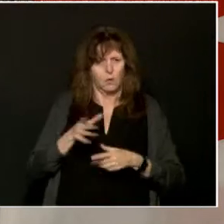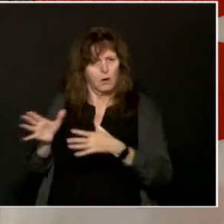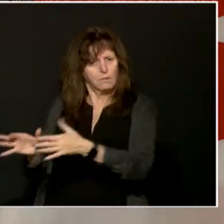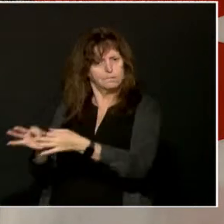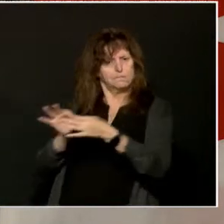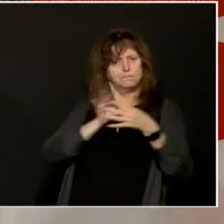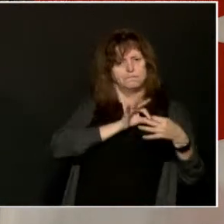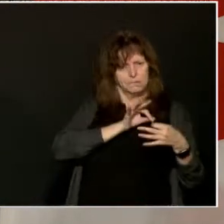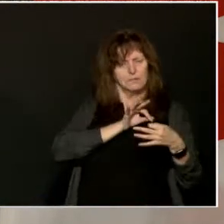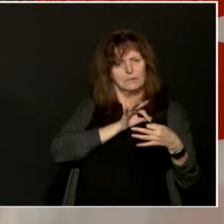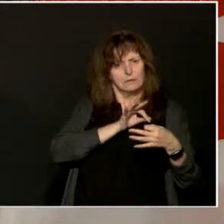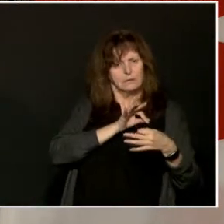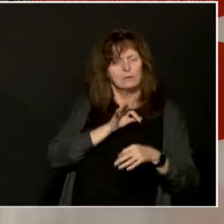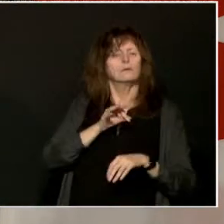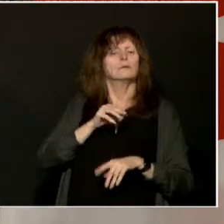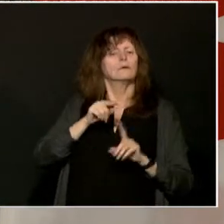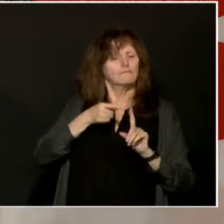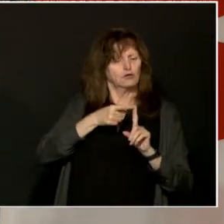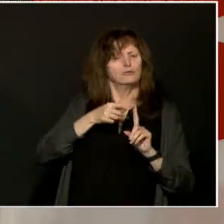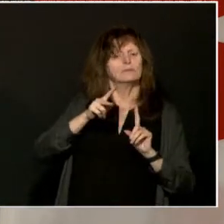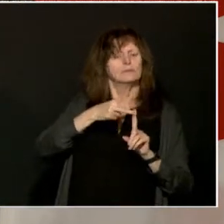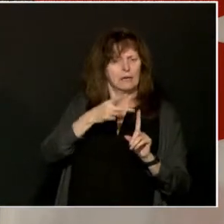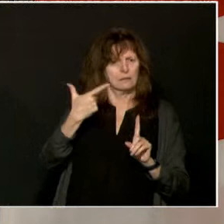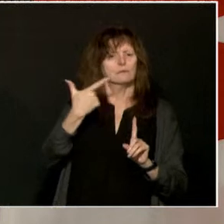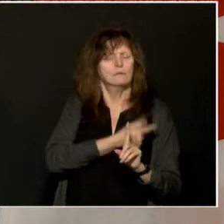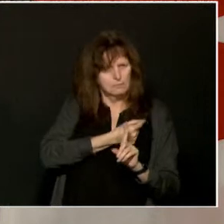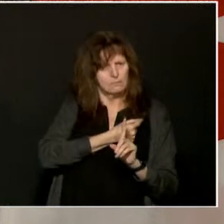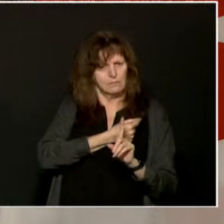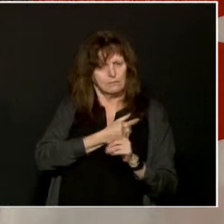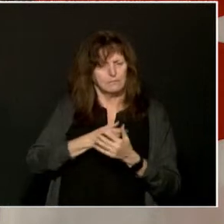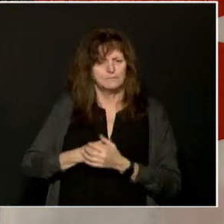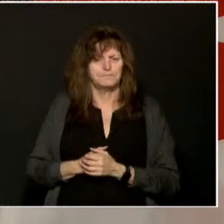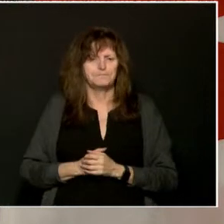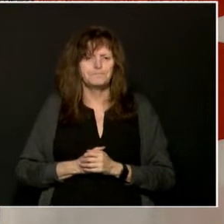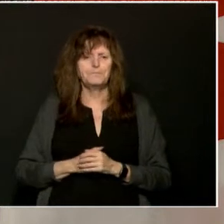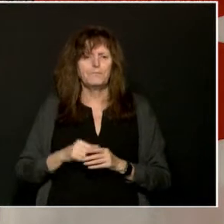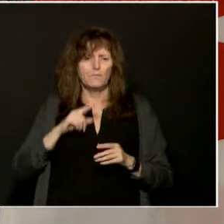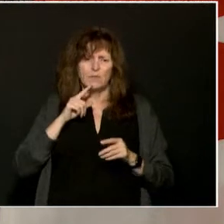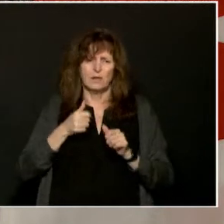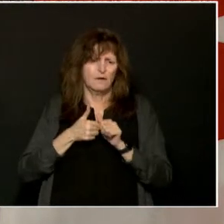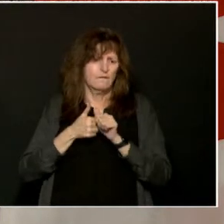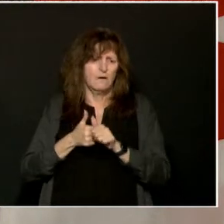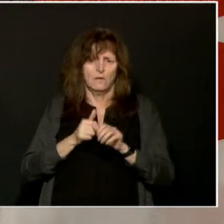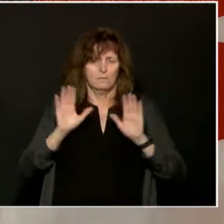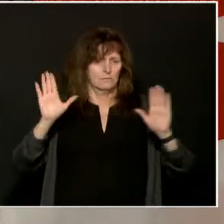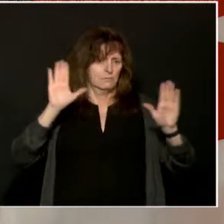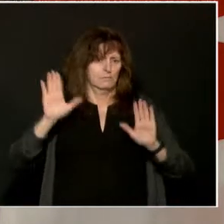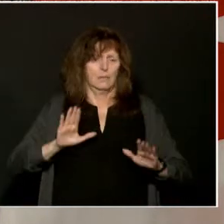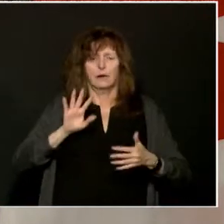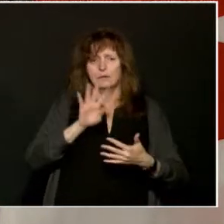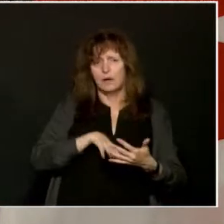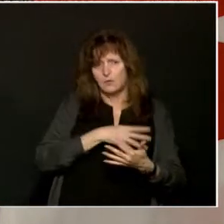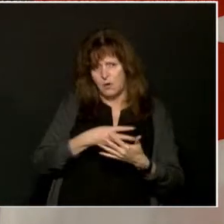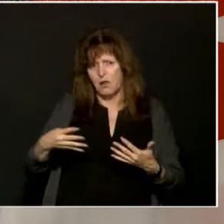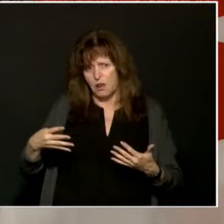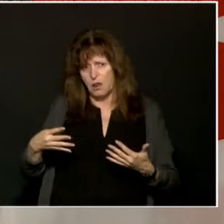interval narrows by the tranches of when they were provided that vaccine. So at this point, that's the